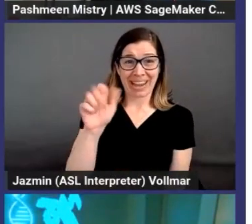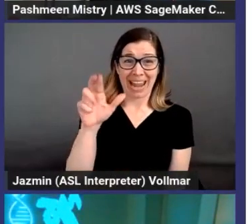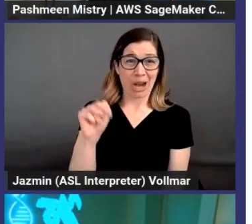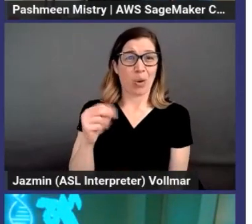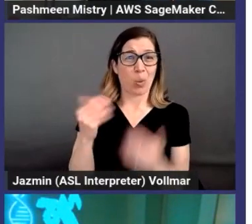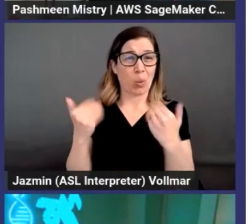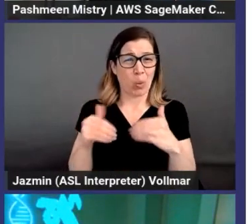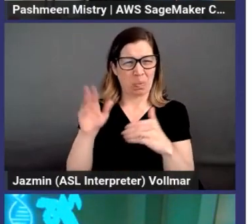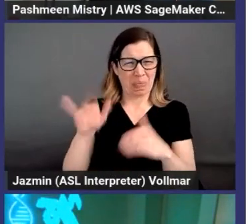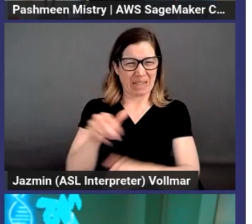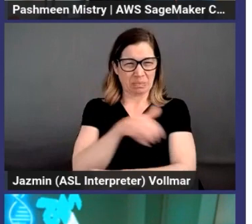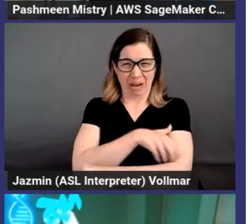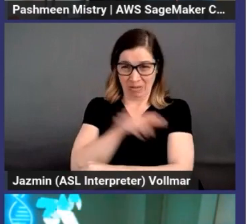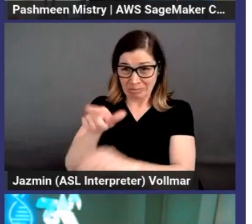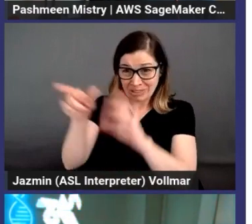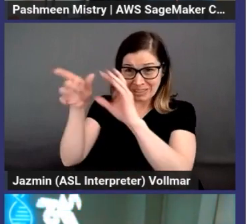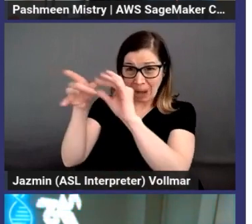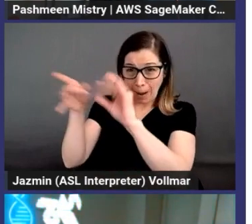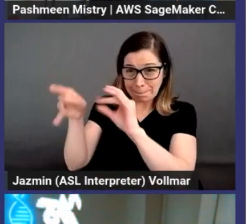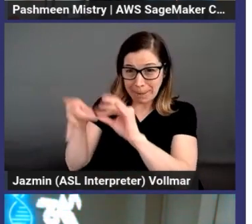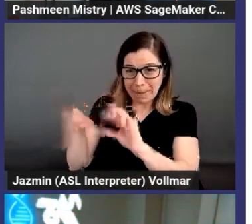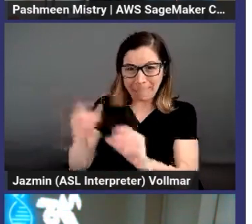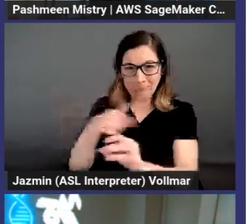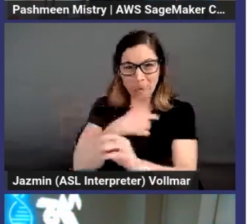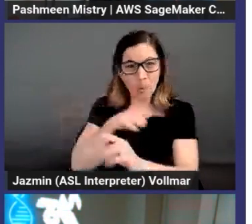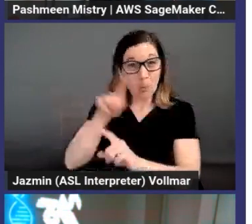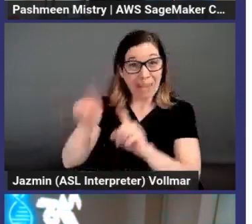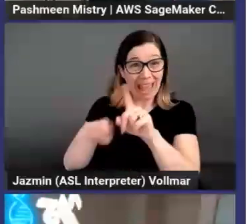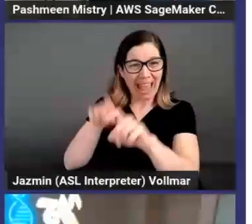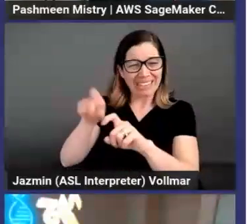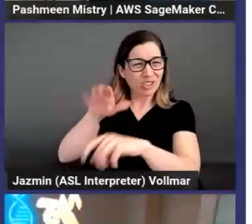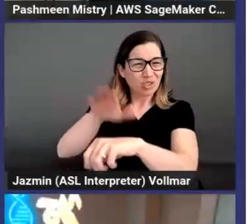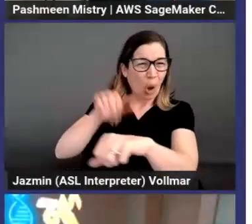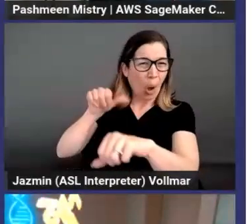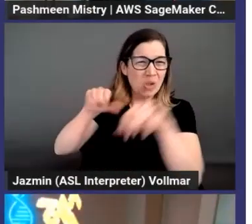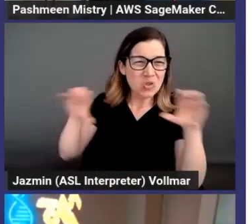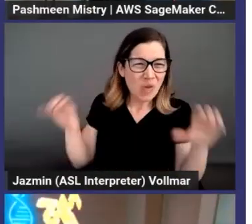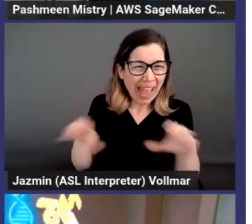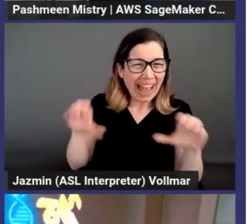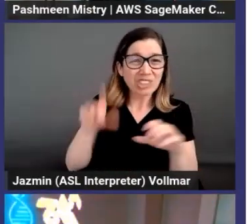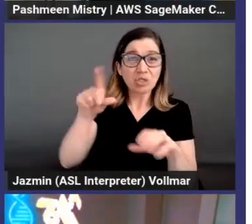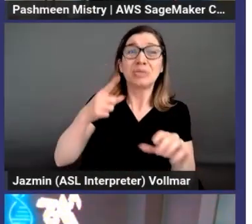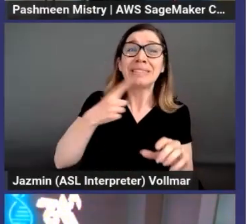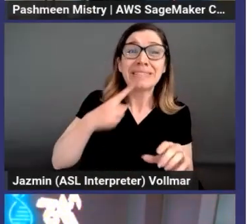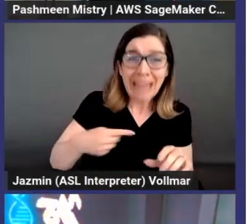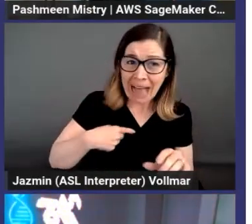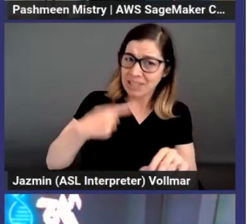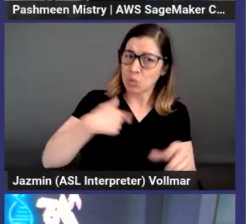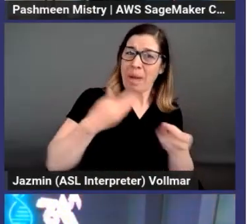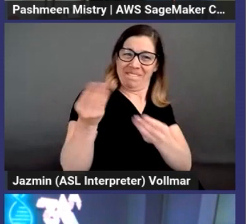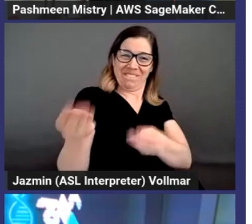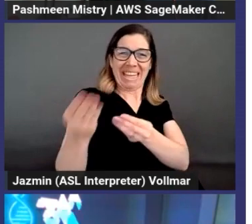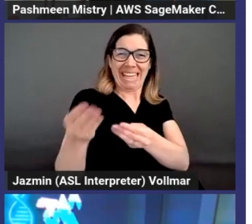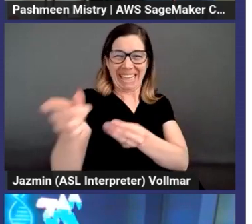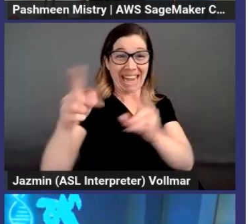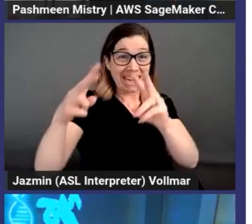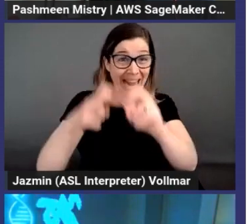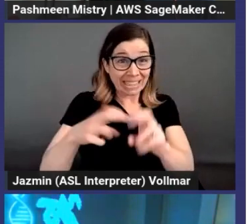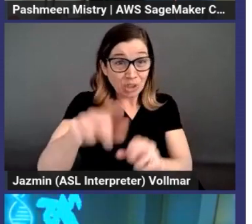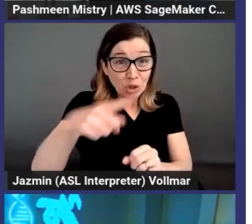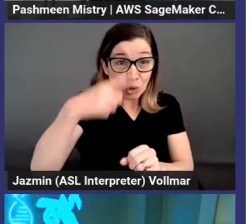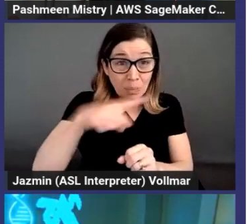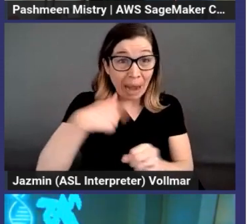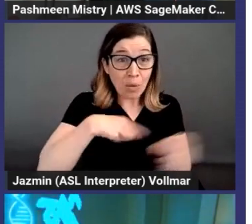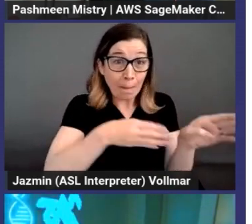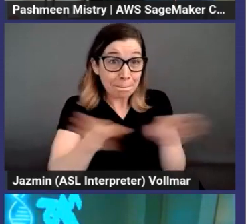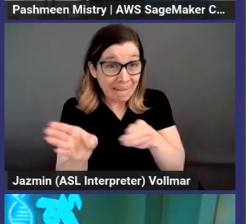I'm seeing the comments in the chat right now because we had this call to action to like give us something to feed into the sentiment analysis. Is it okay if we pivot back to that